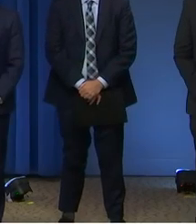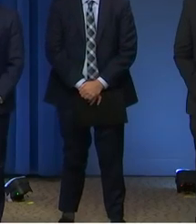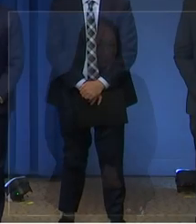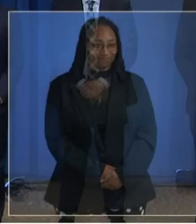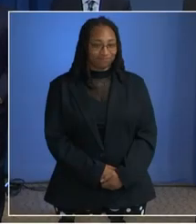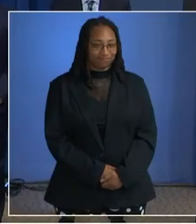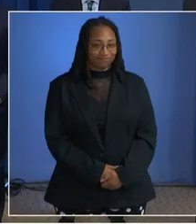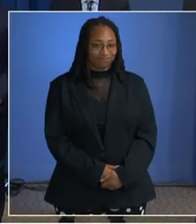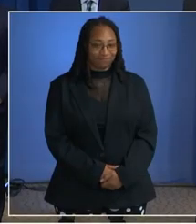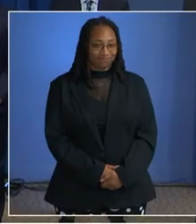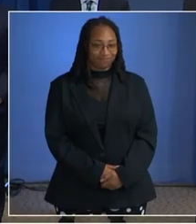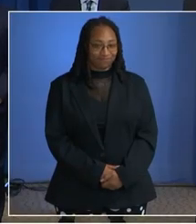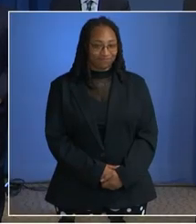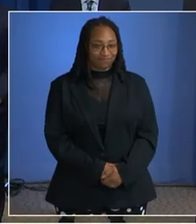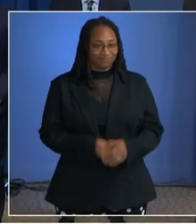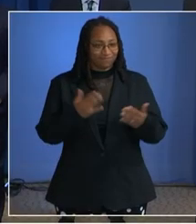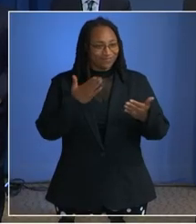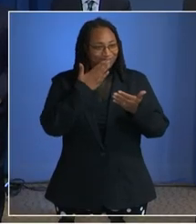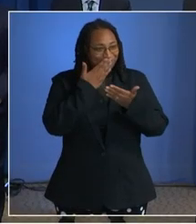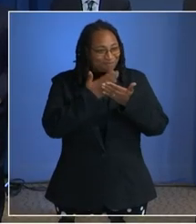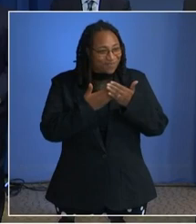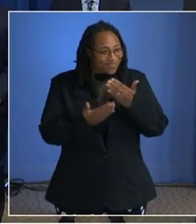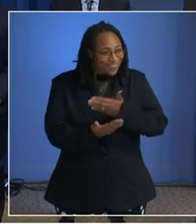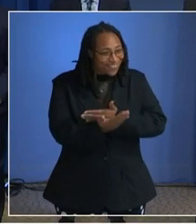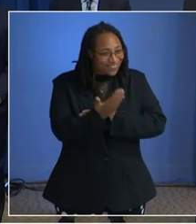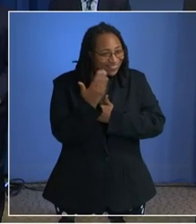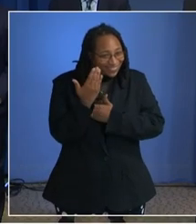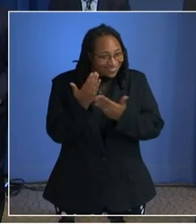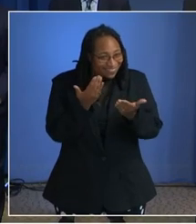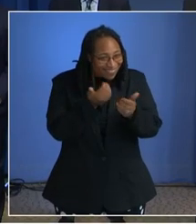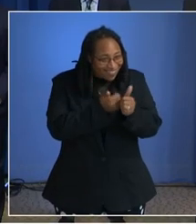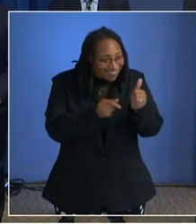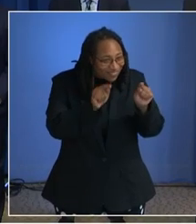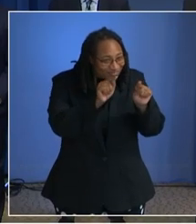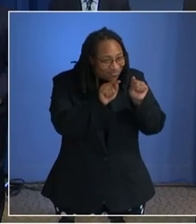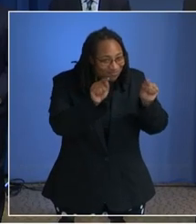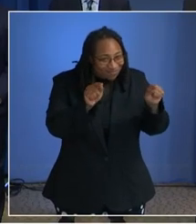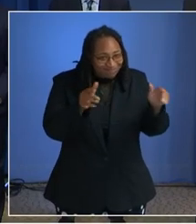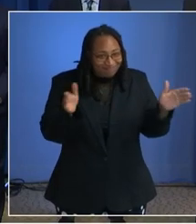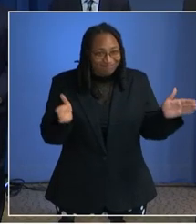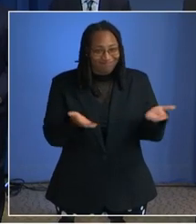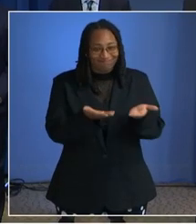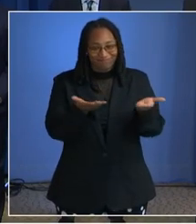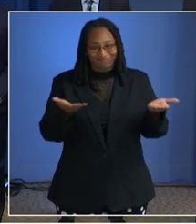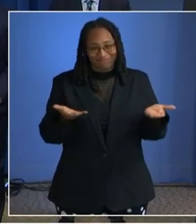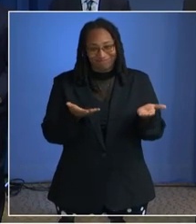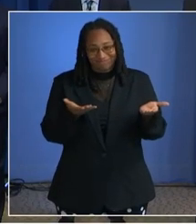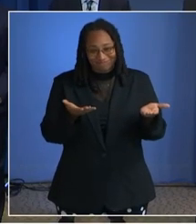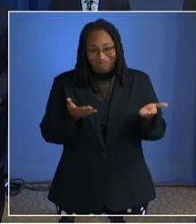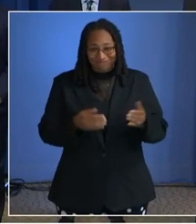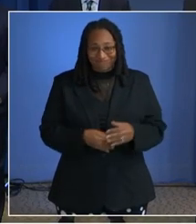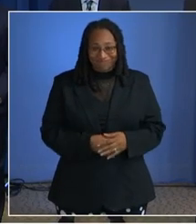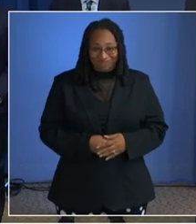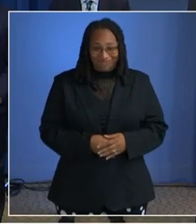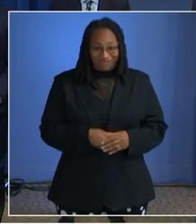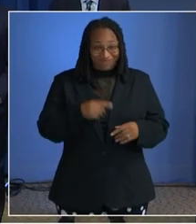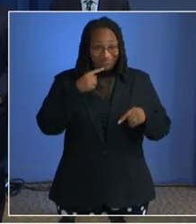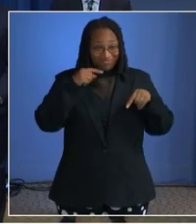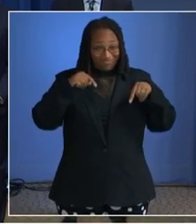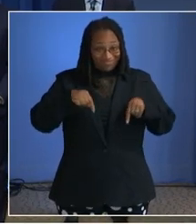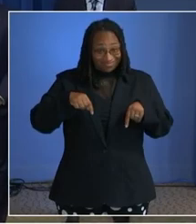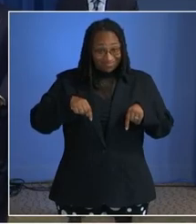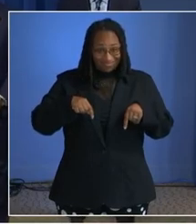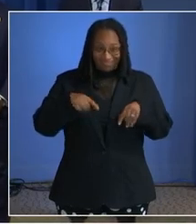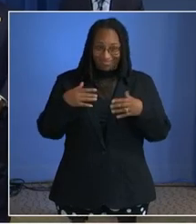Good morning, everyone. And for all of our DC government staff, I want to wish you a happy fiscal new